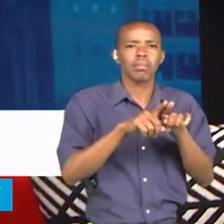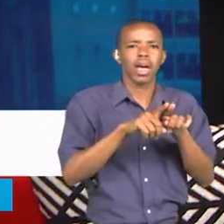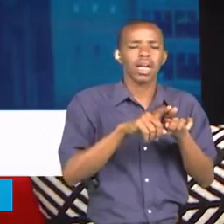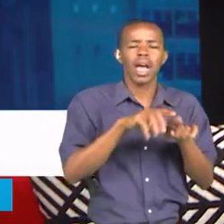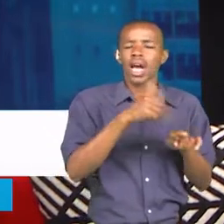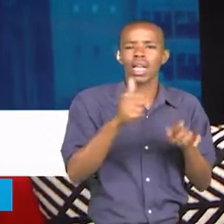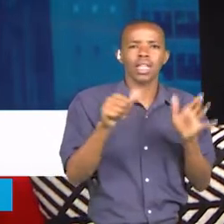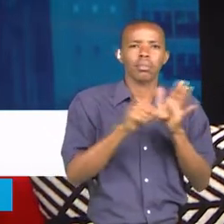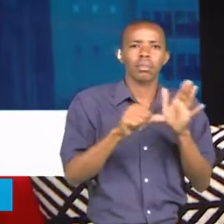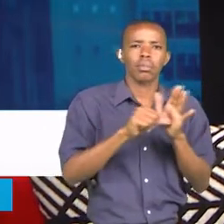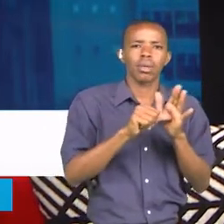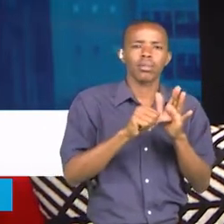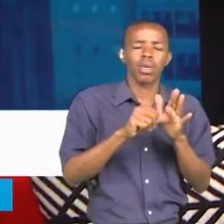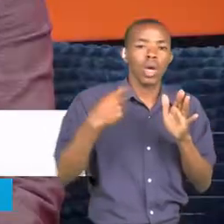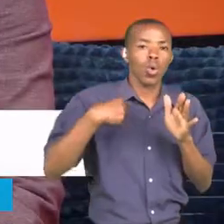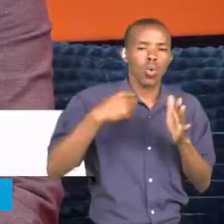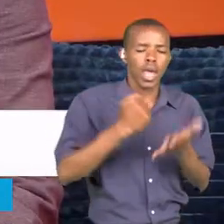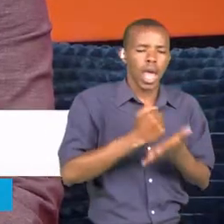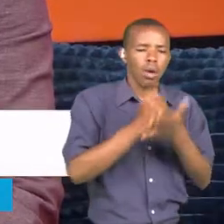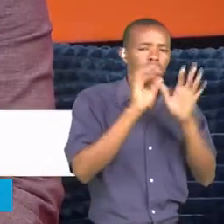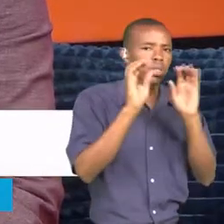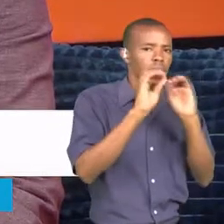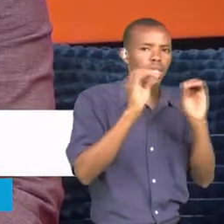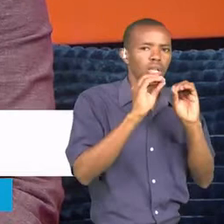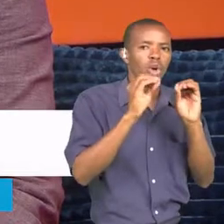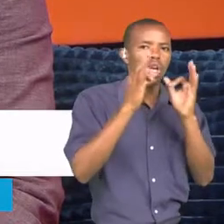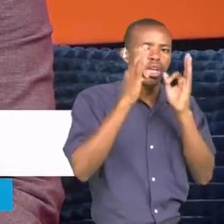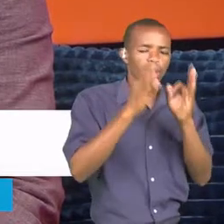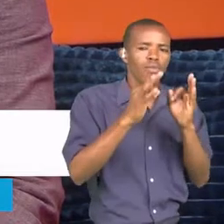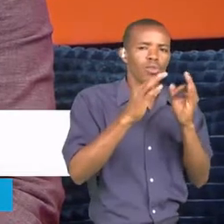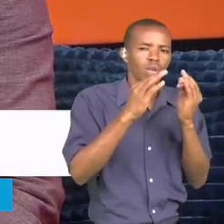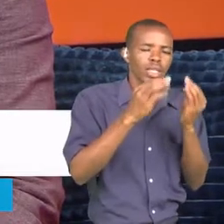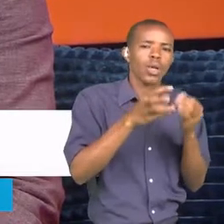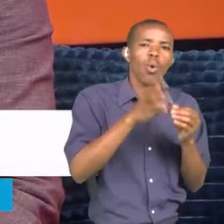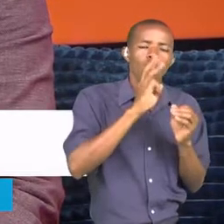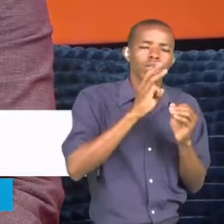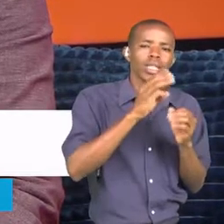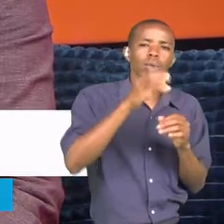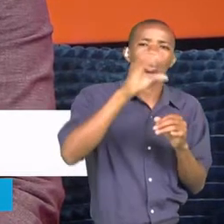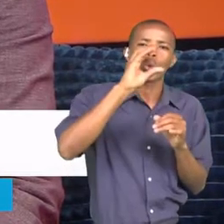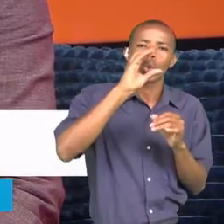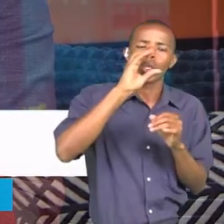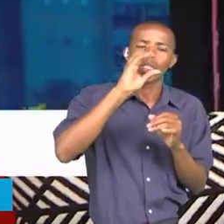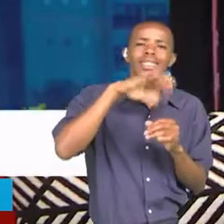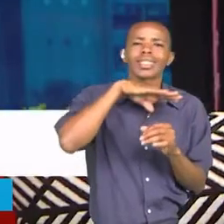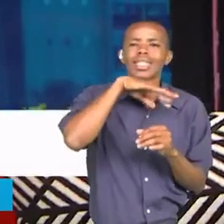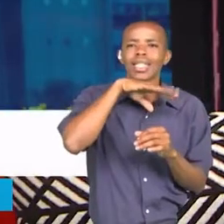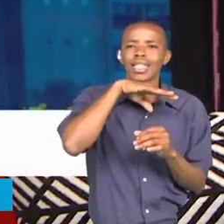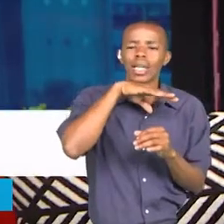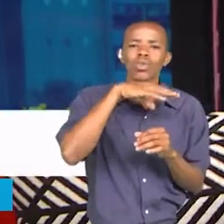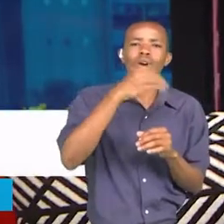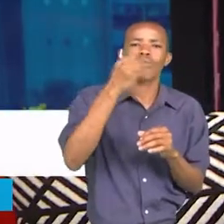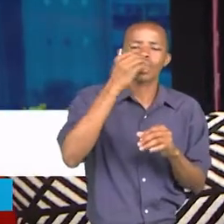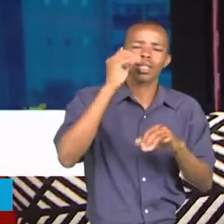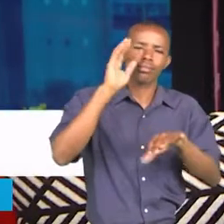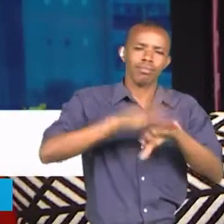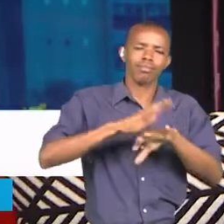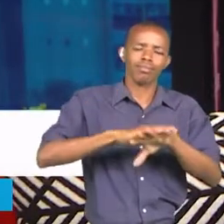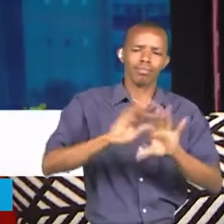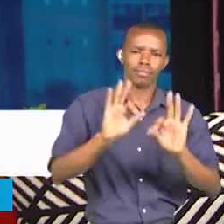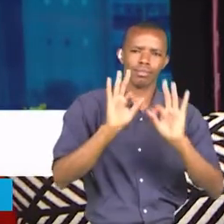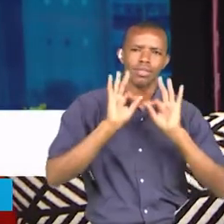another gap, because we are not really helping you if you're going to take dirty water again after you've eaten a very good meal, because you are